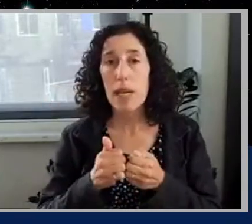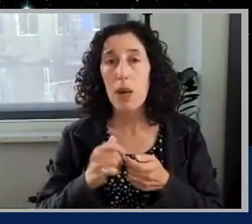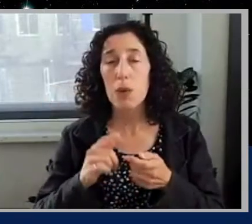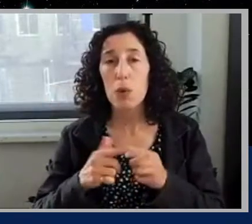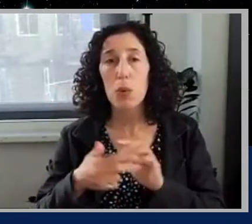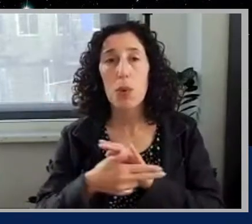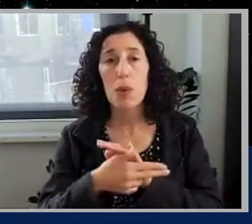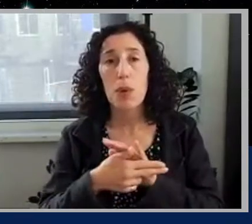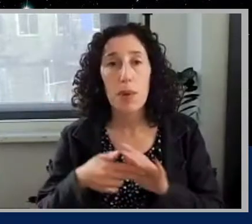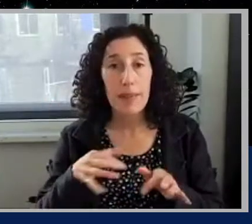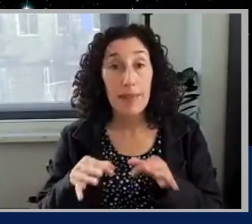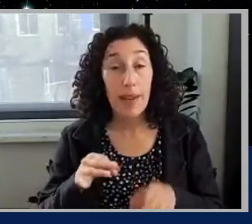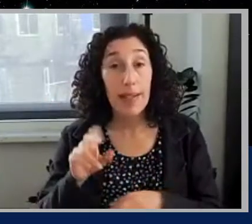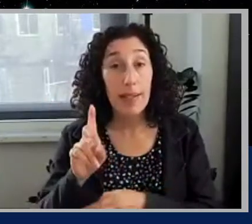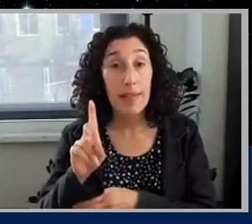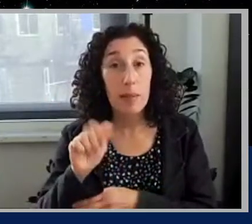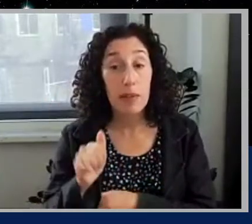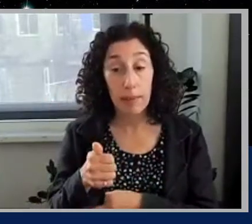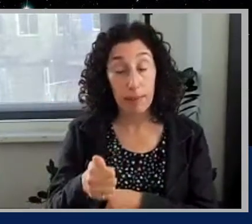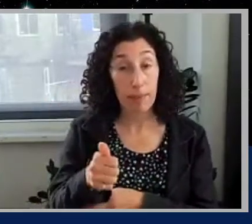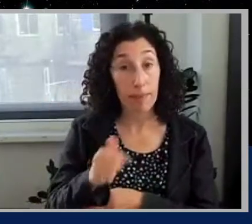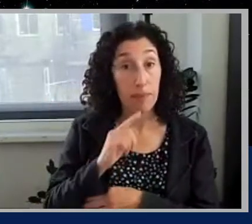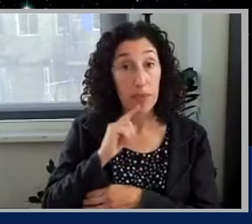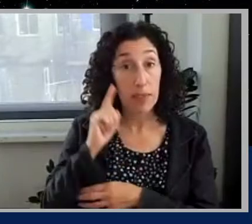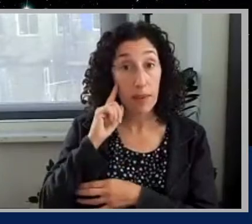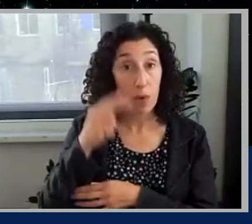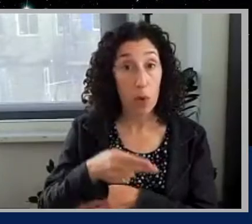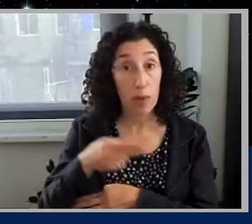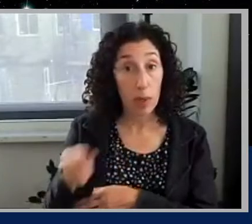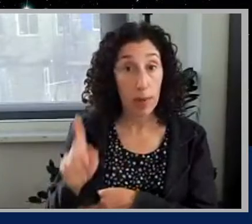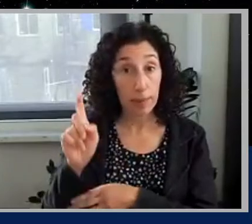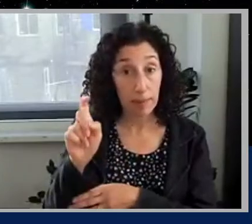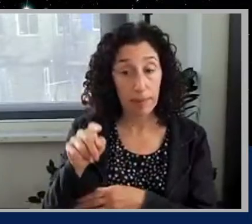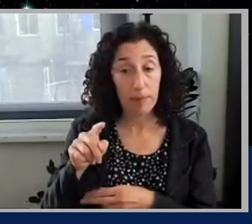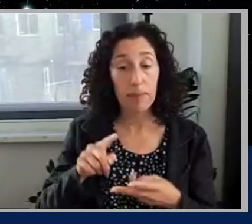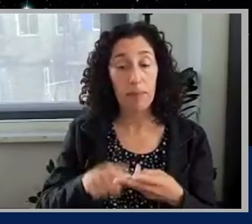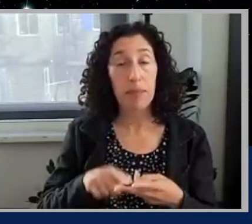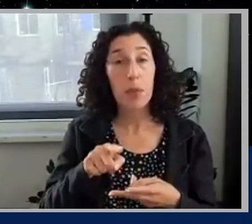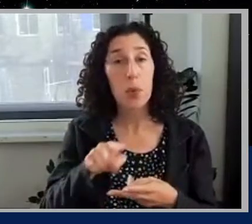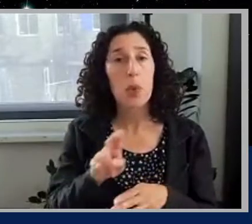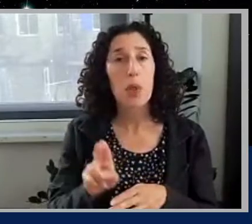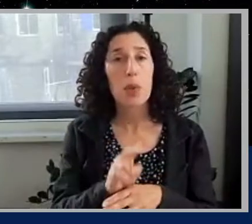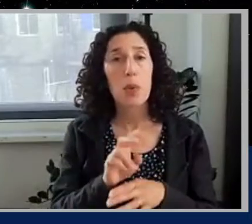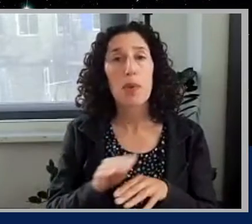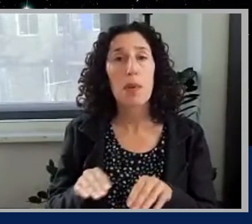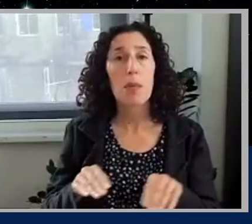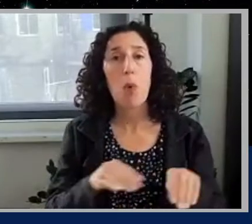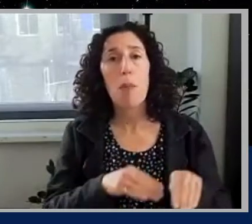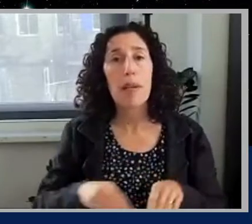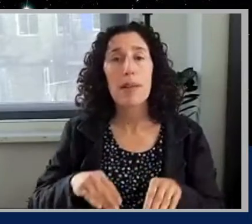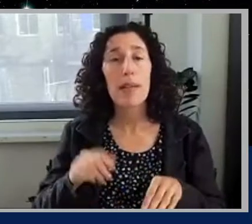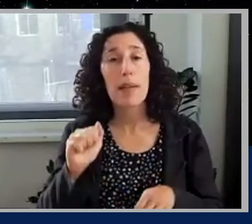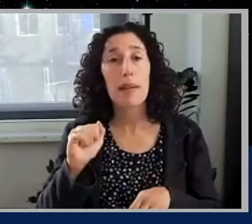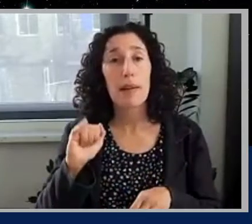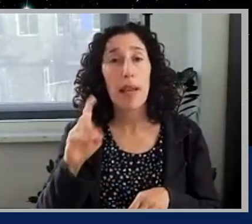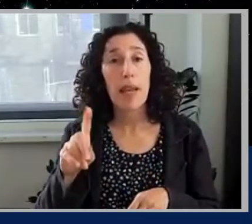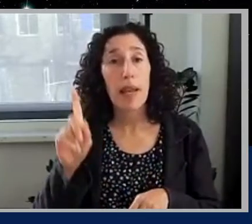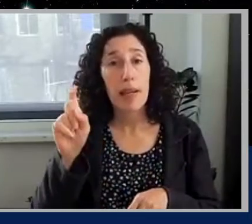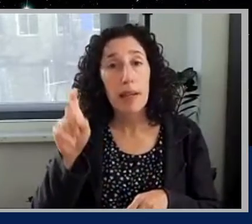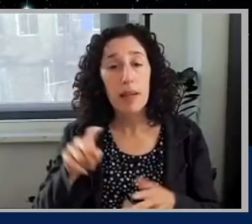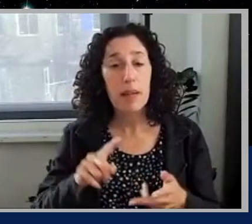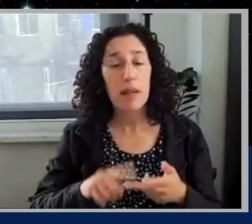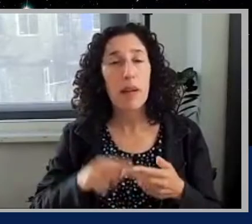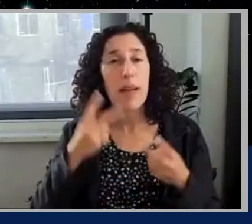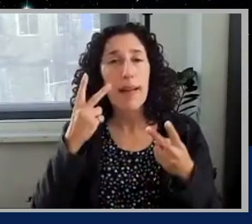deaf or hard of hearing? Do you have to use a mobility aid? And I think there might have been a question on there about vision, but I don't think so. So when